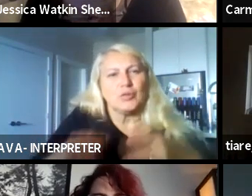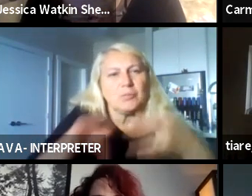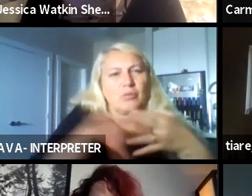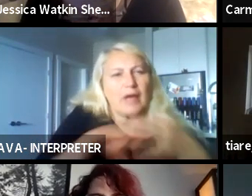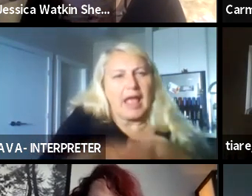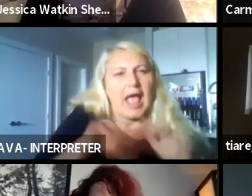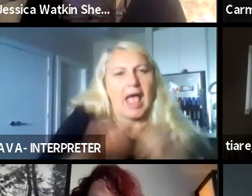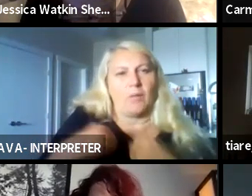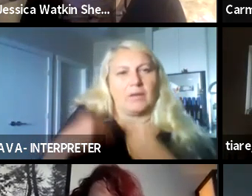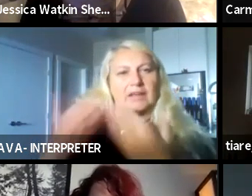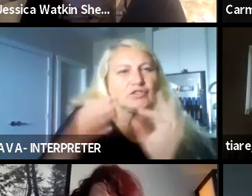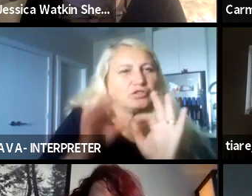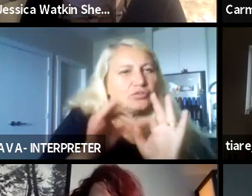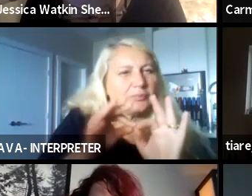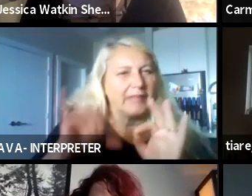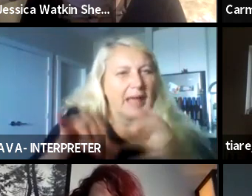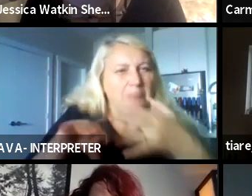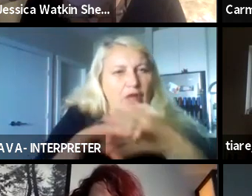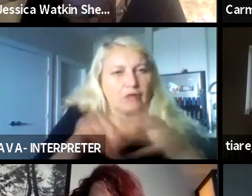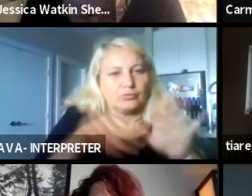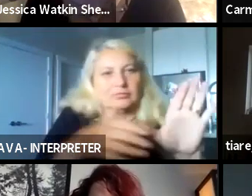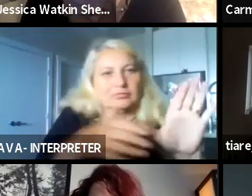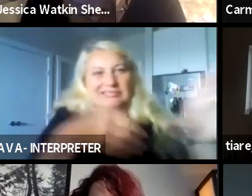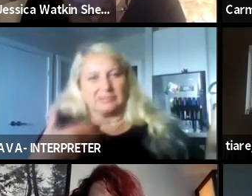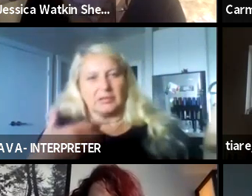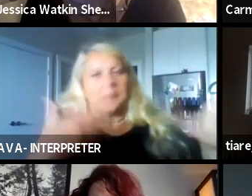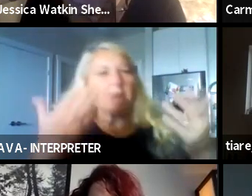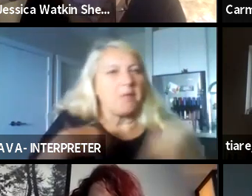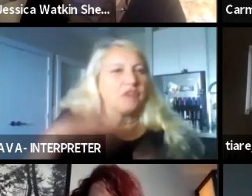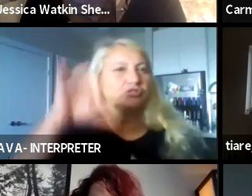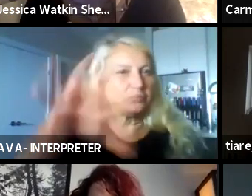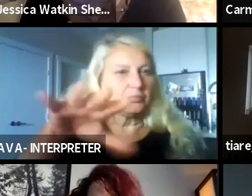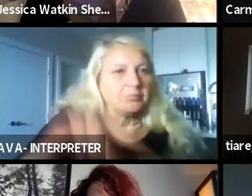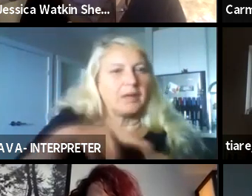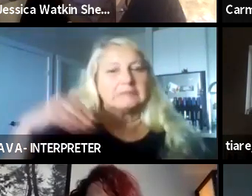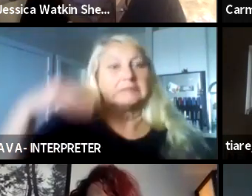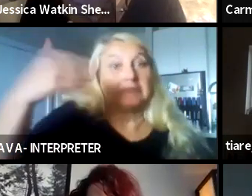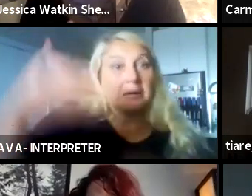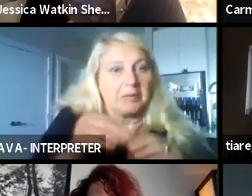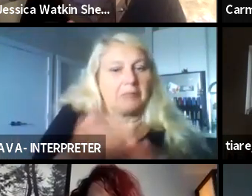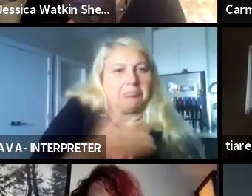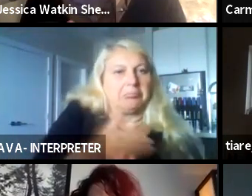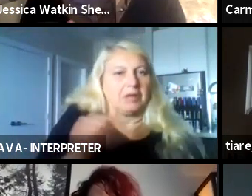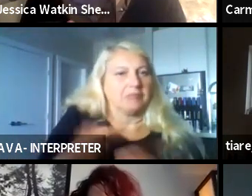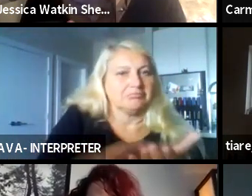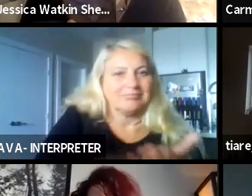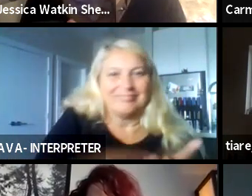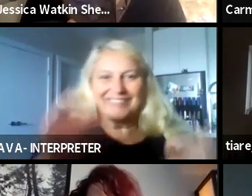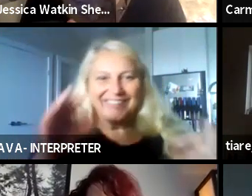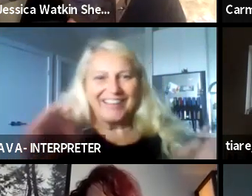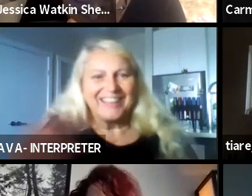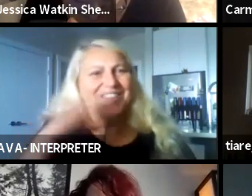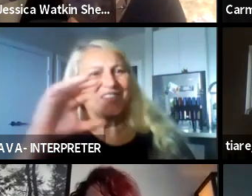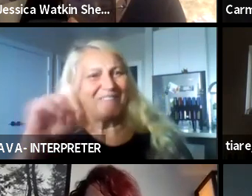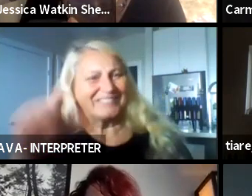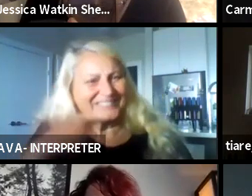make that happen. So just putting that out there. Thank you. Thank you so much, Rue.